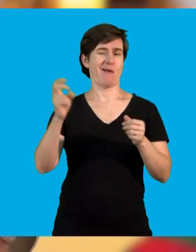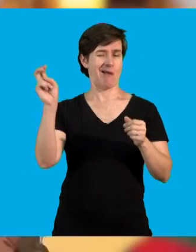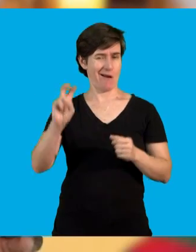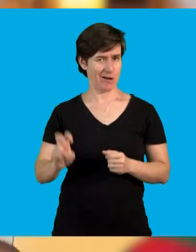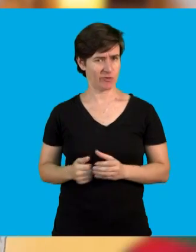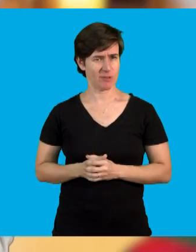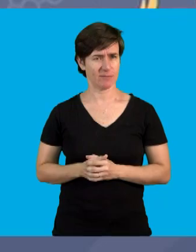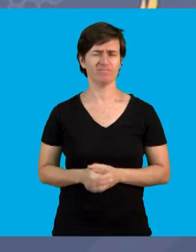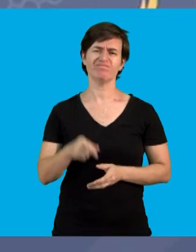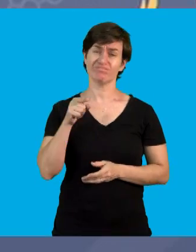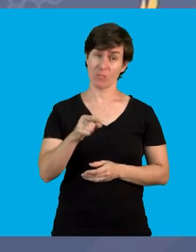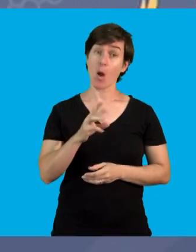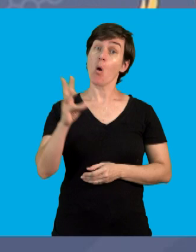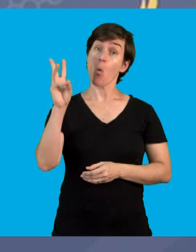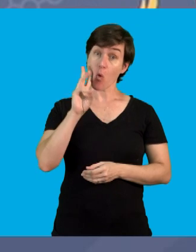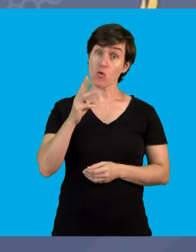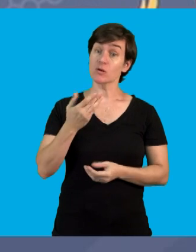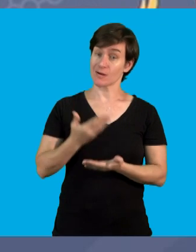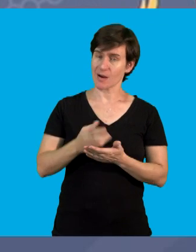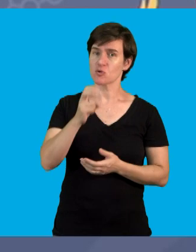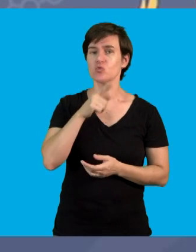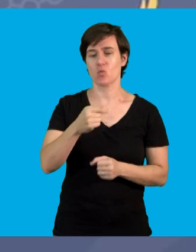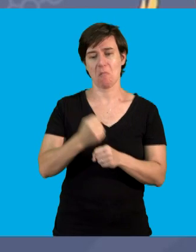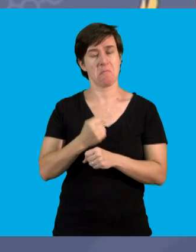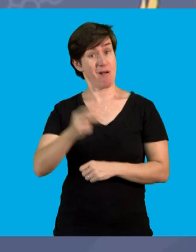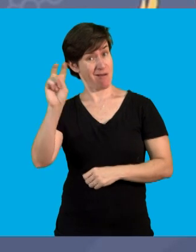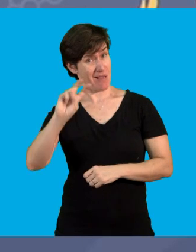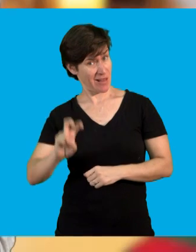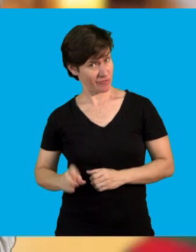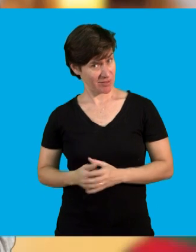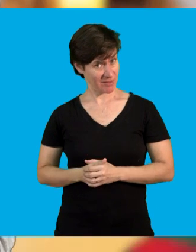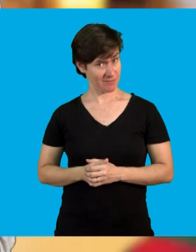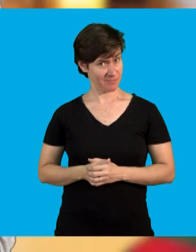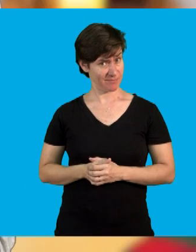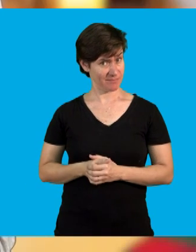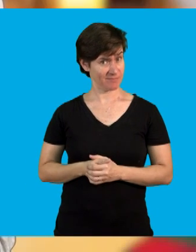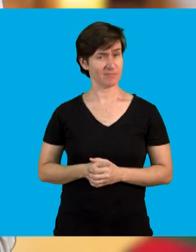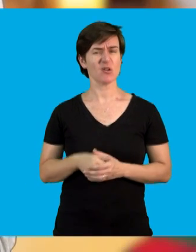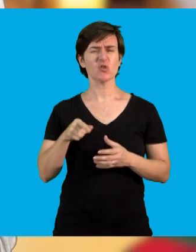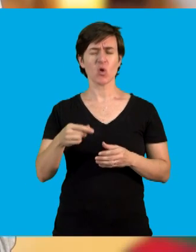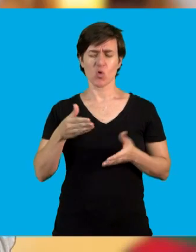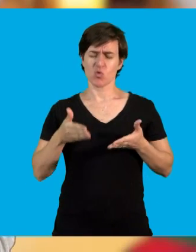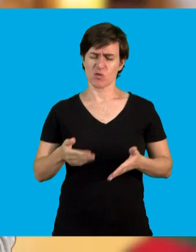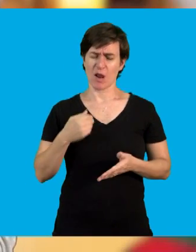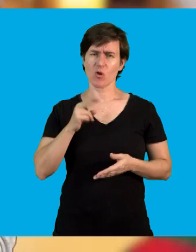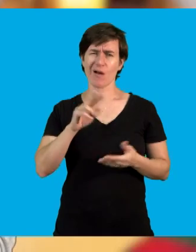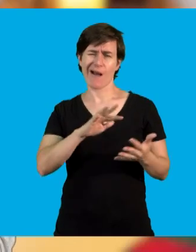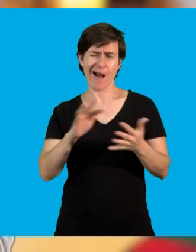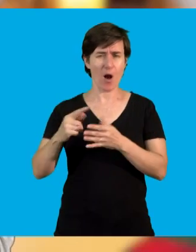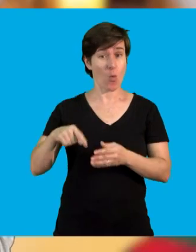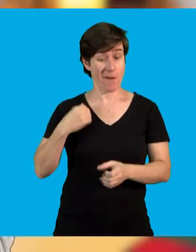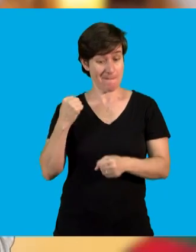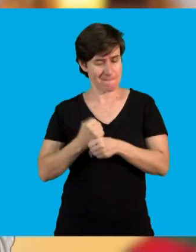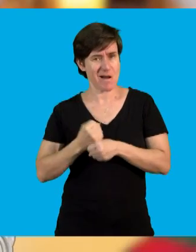start, did you know that water can be used to generate electricity? So in this lesson you're going to be looking at ways in which we can use